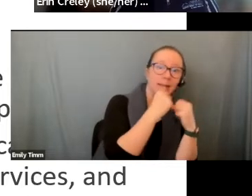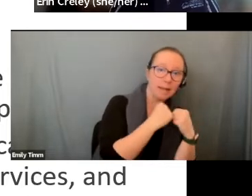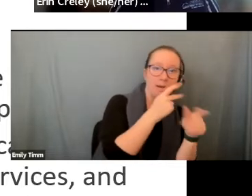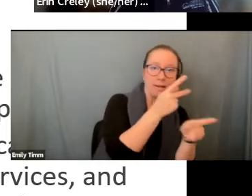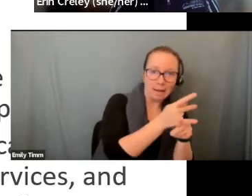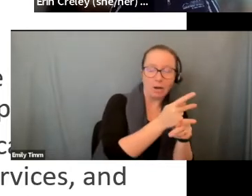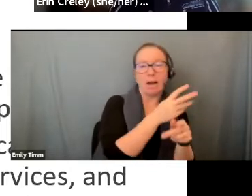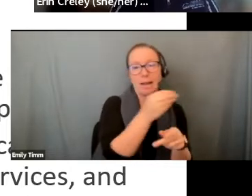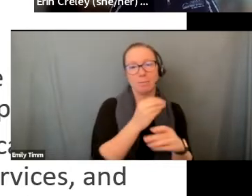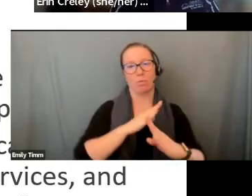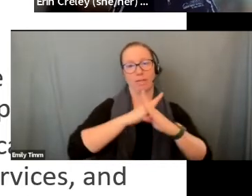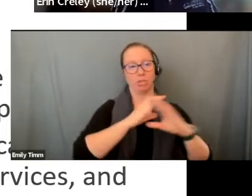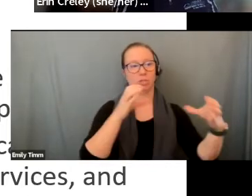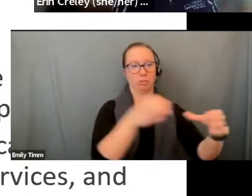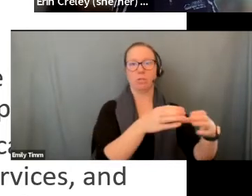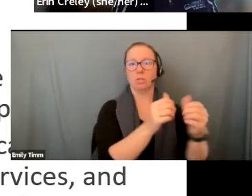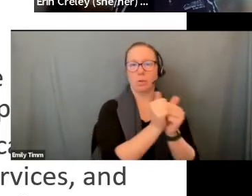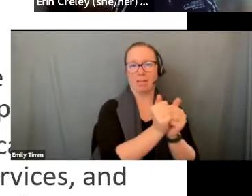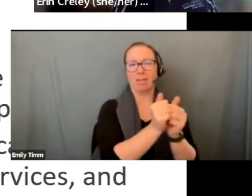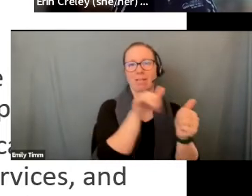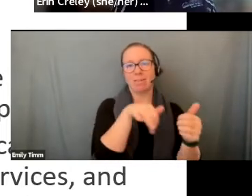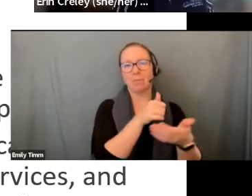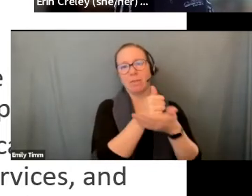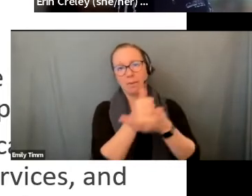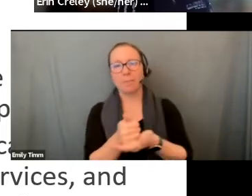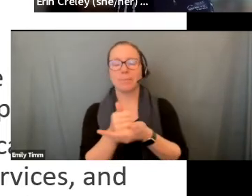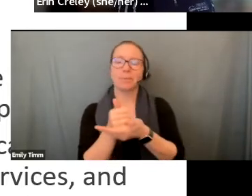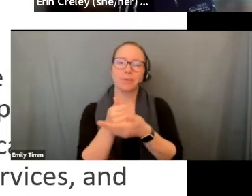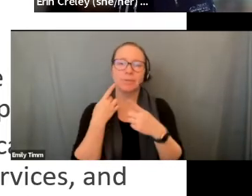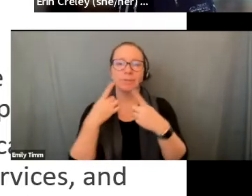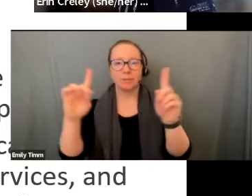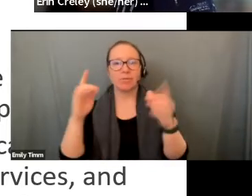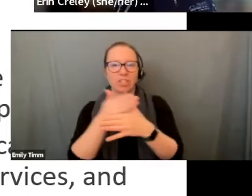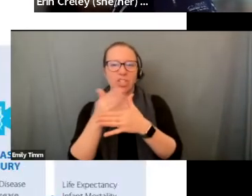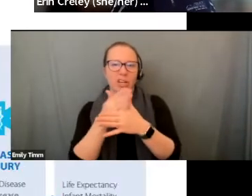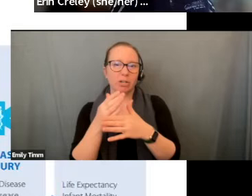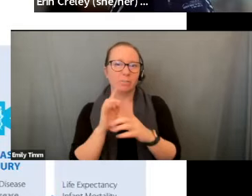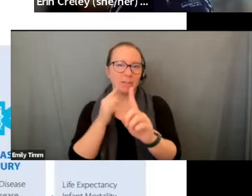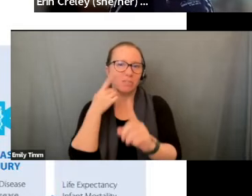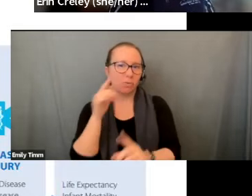piece, is key to aligning these efforts towards the shared mission of the ACH.